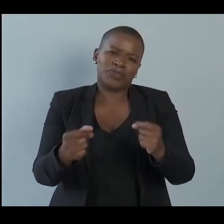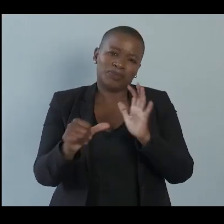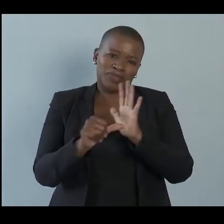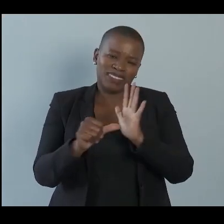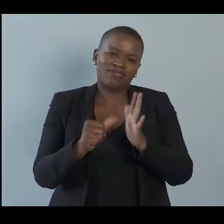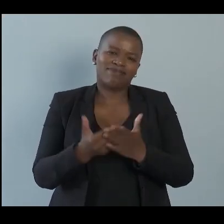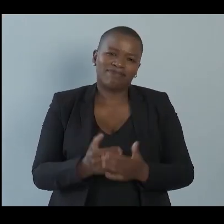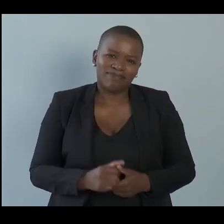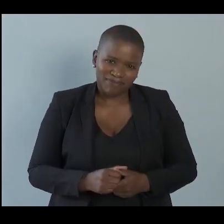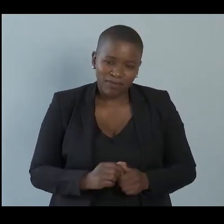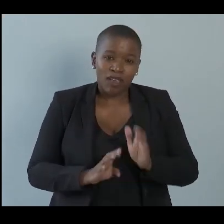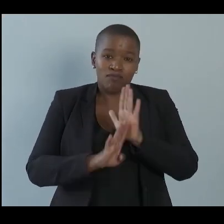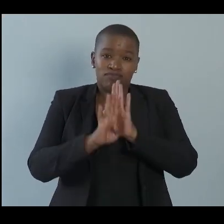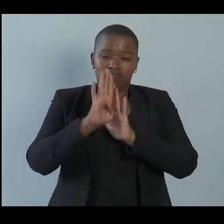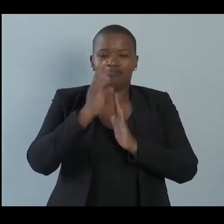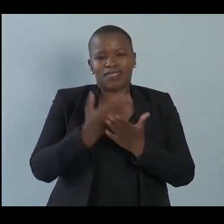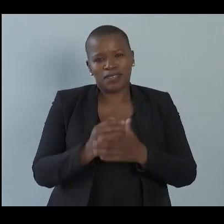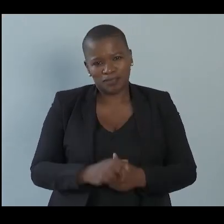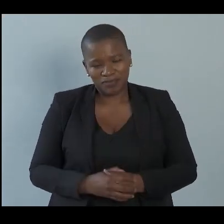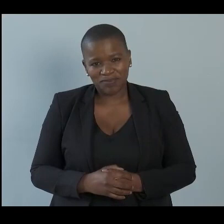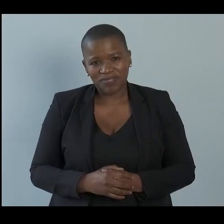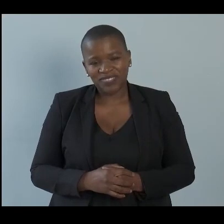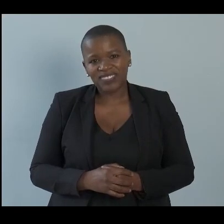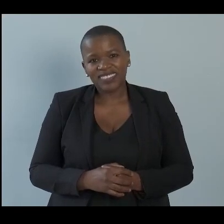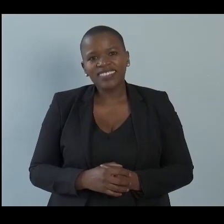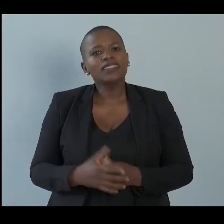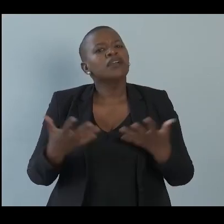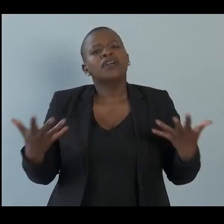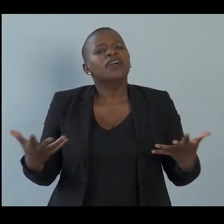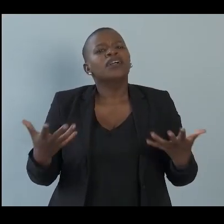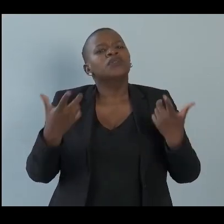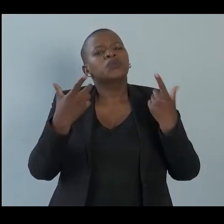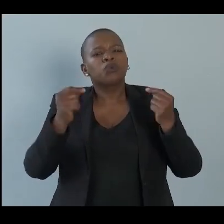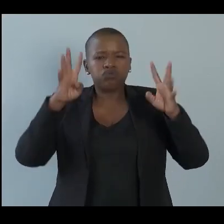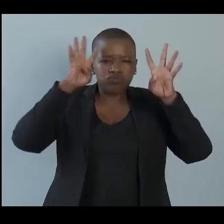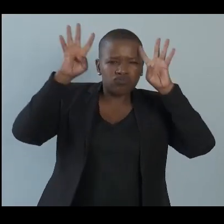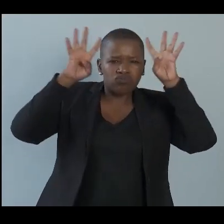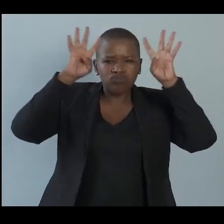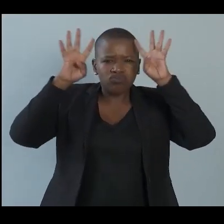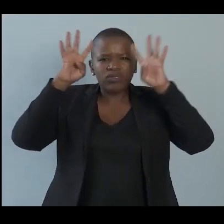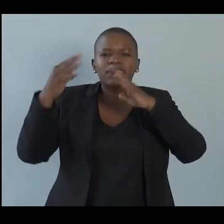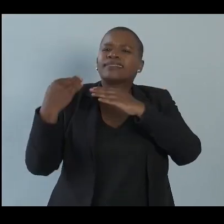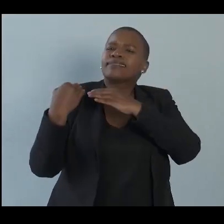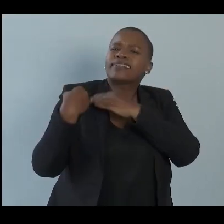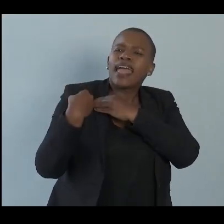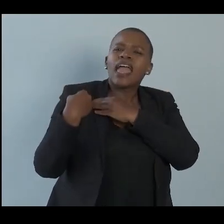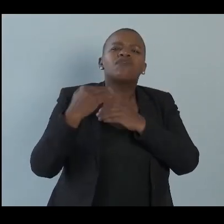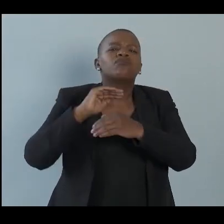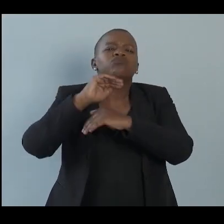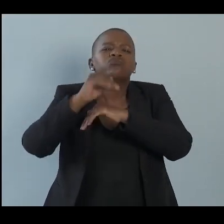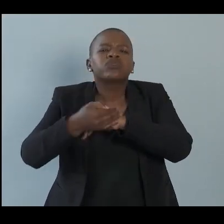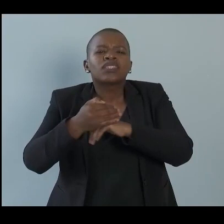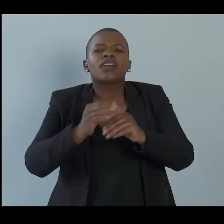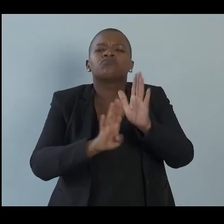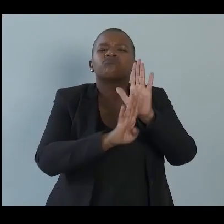growing profitability. Through driving product innovation to protect and improve our already high recovery rate, which is north